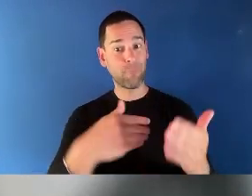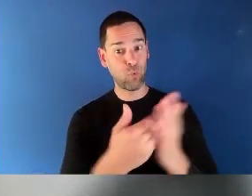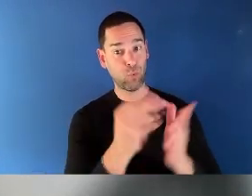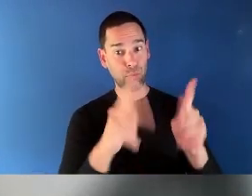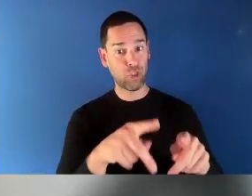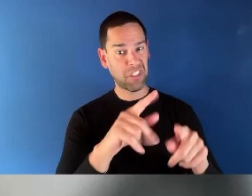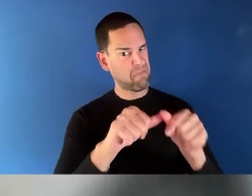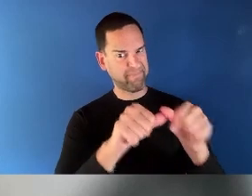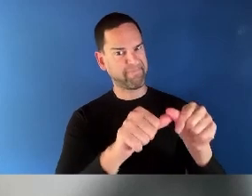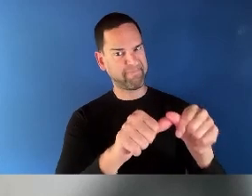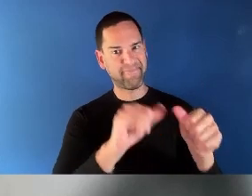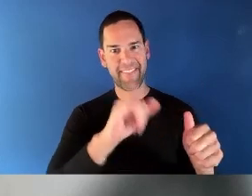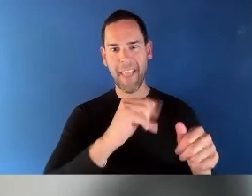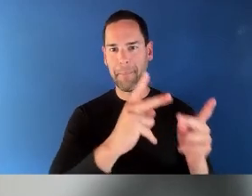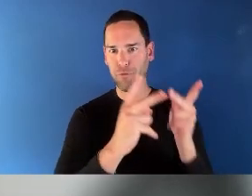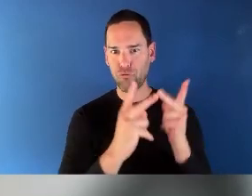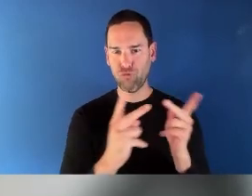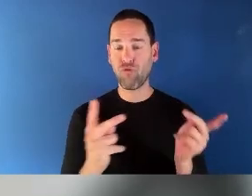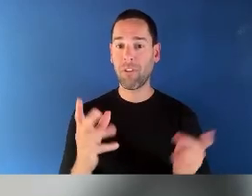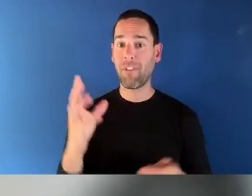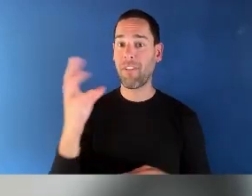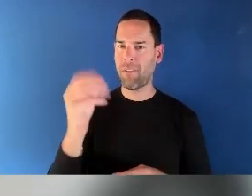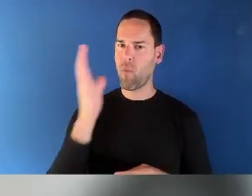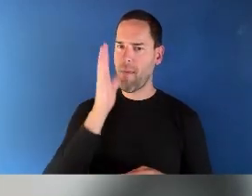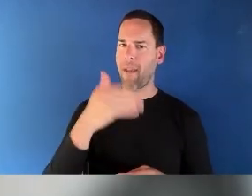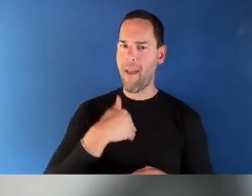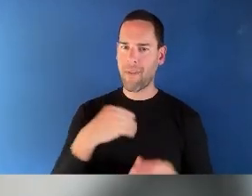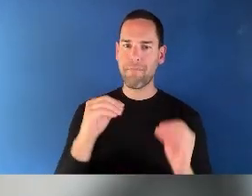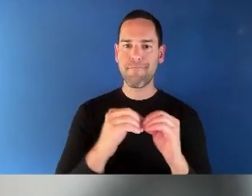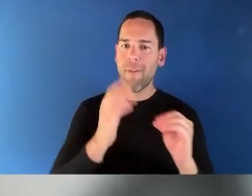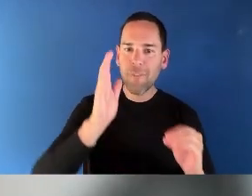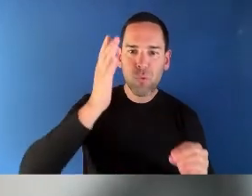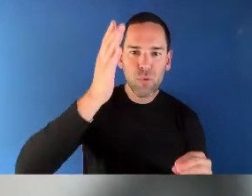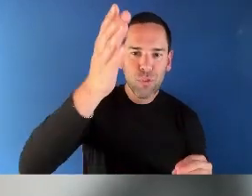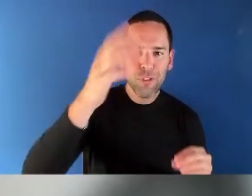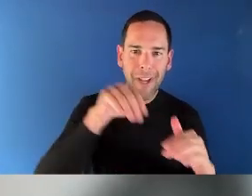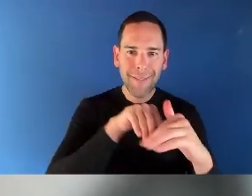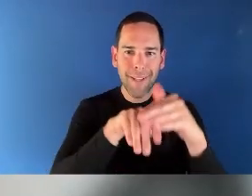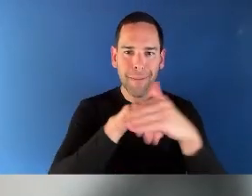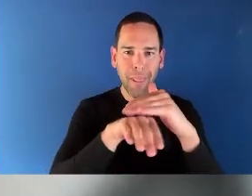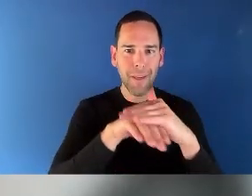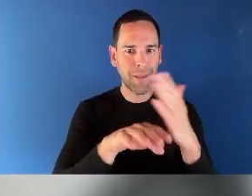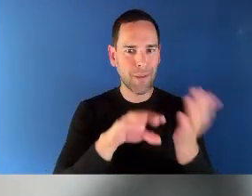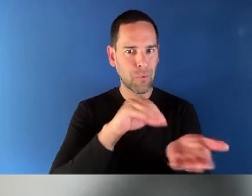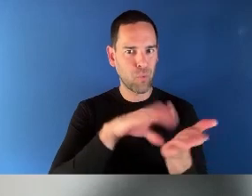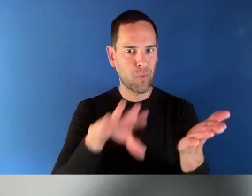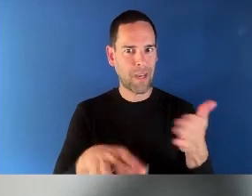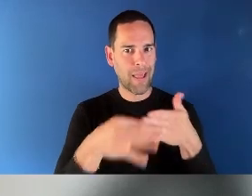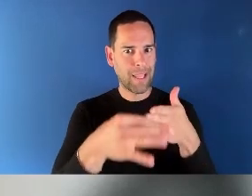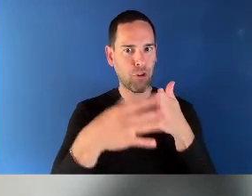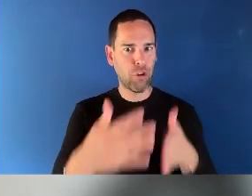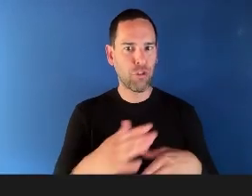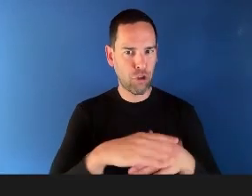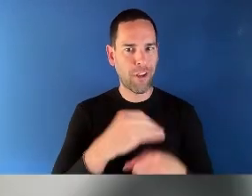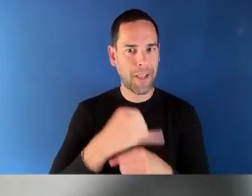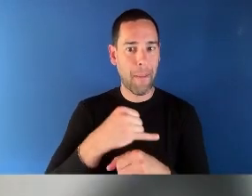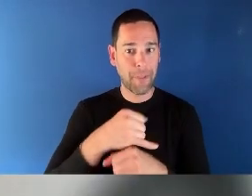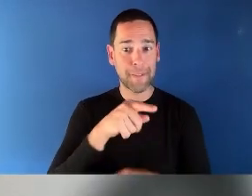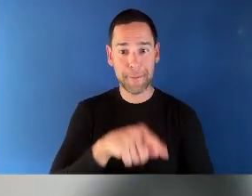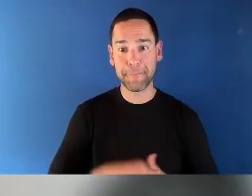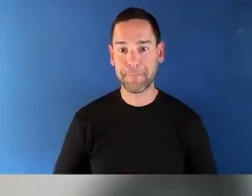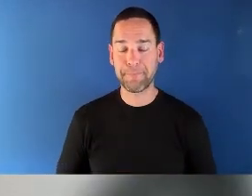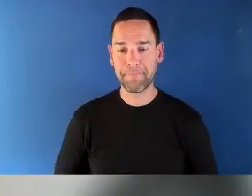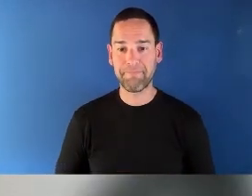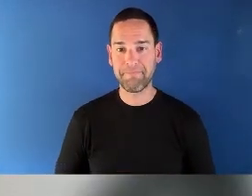that there will be future accessibility driven student leaders on our campus. So, last point